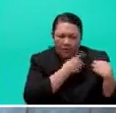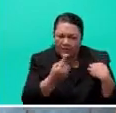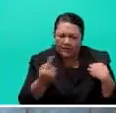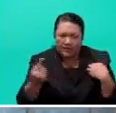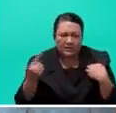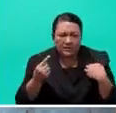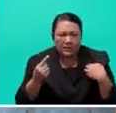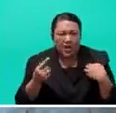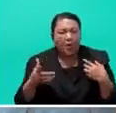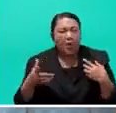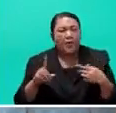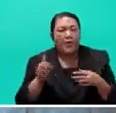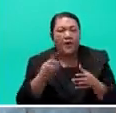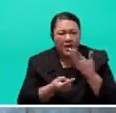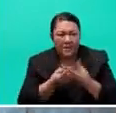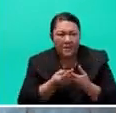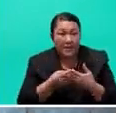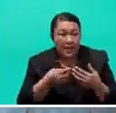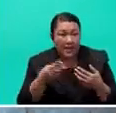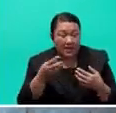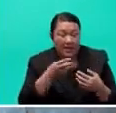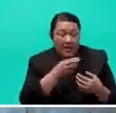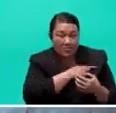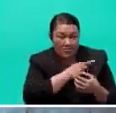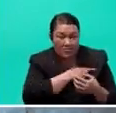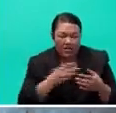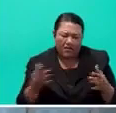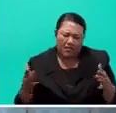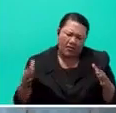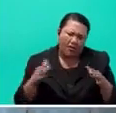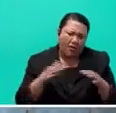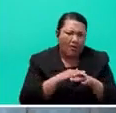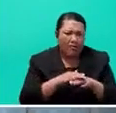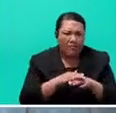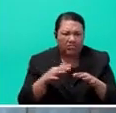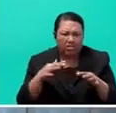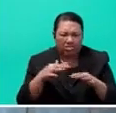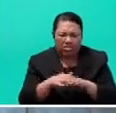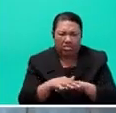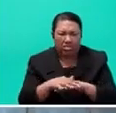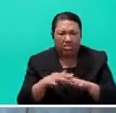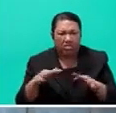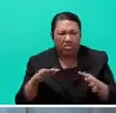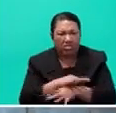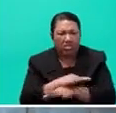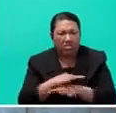overlapping each other. There is no clear-cut indications to it.